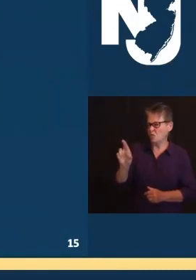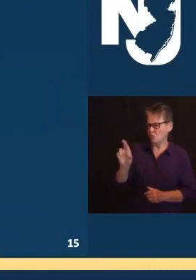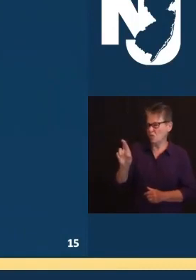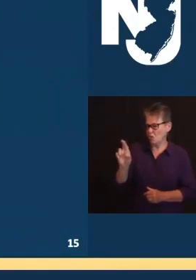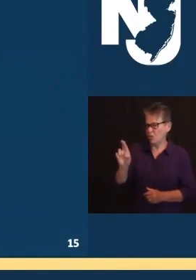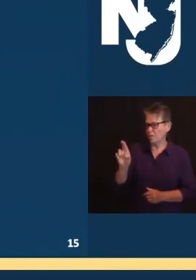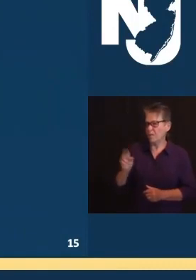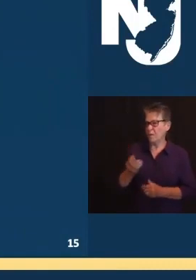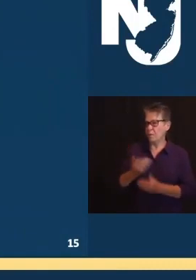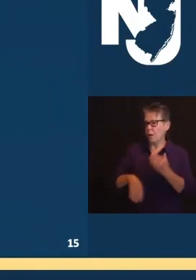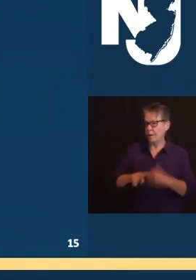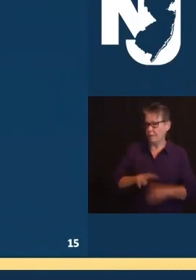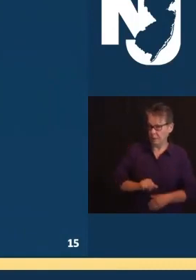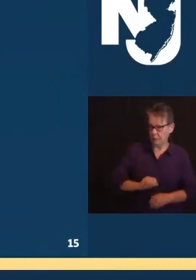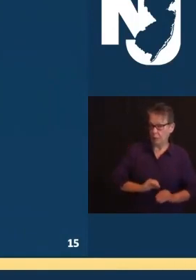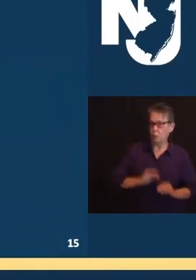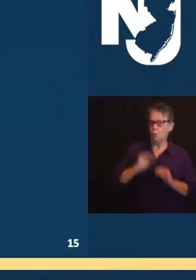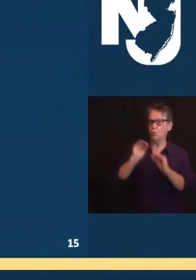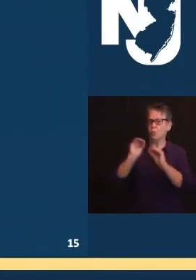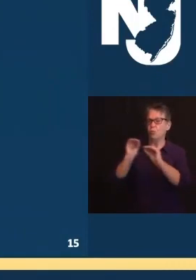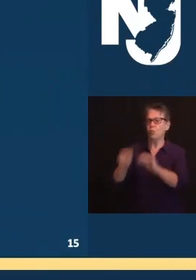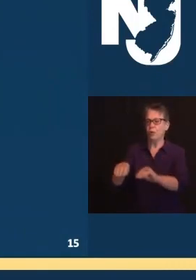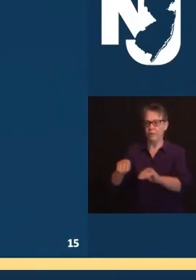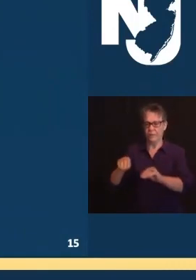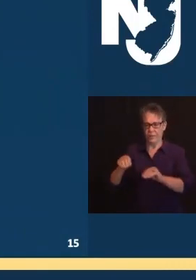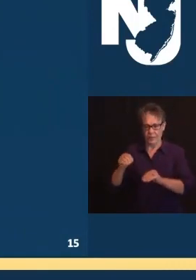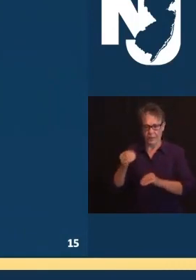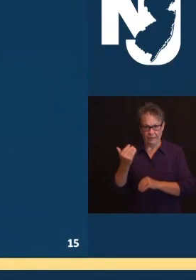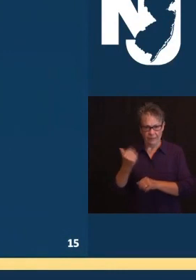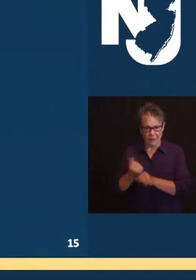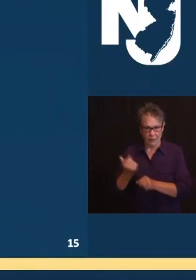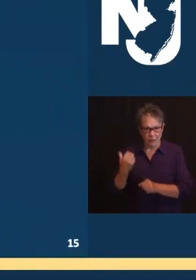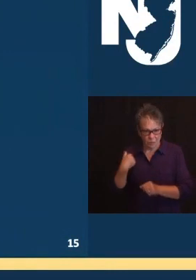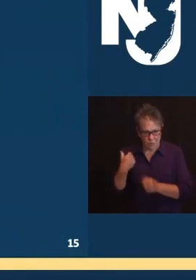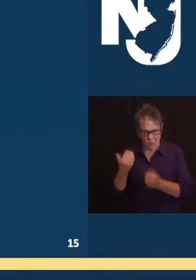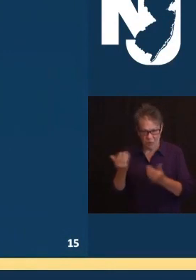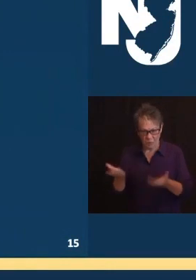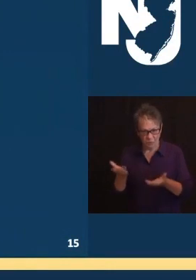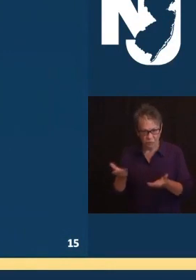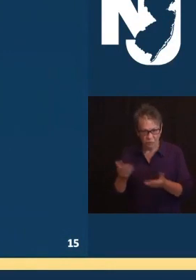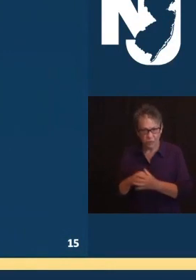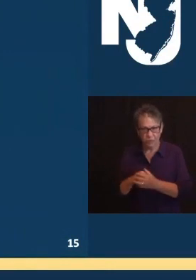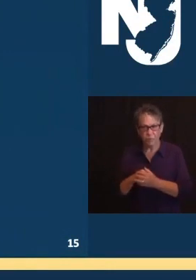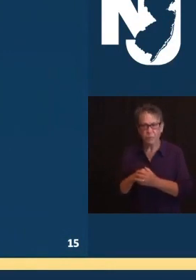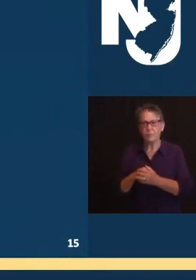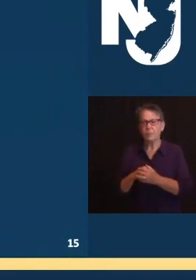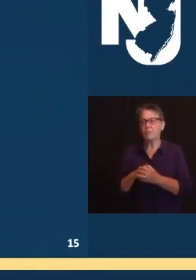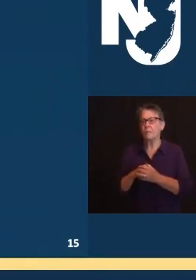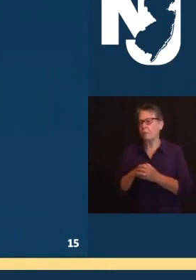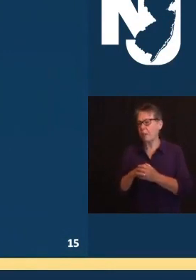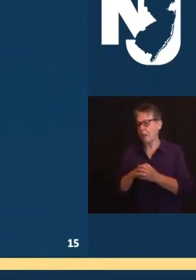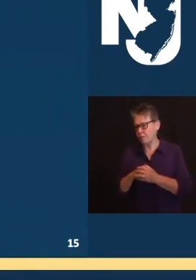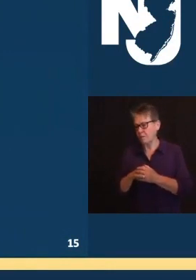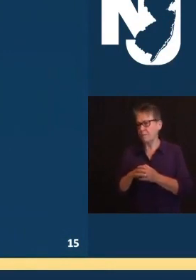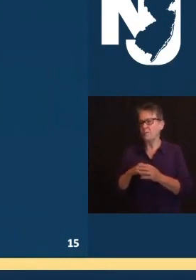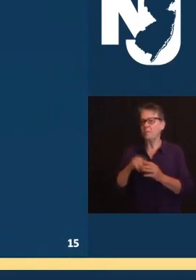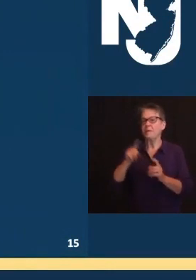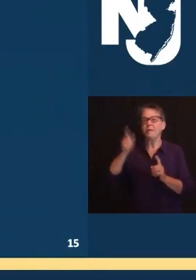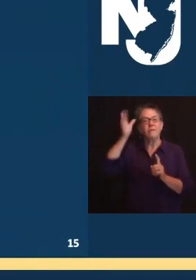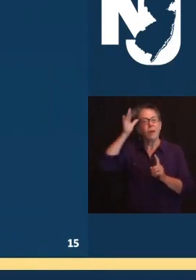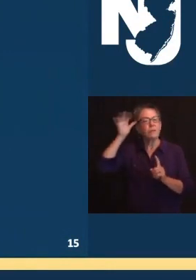family in both East Orange and in Newark. He was a quintessential preacher's son who was also trained